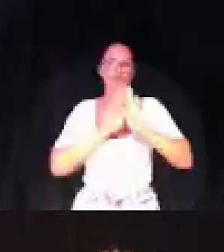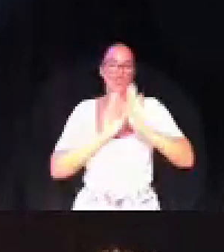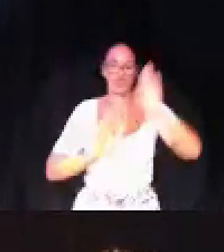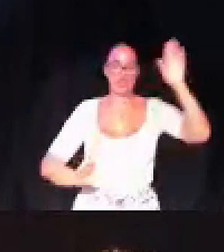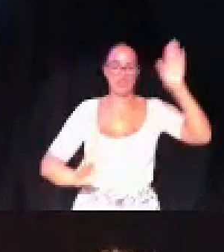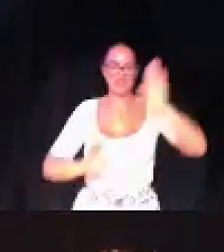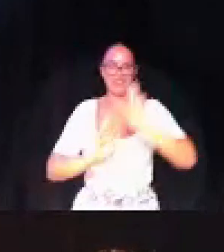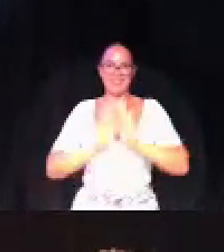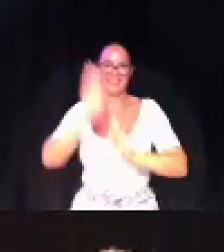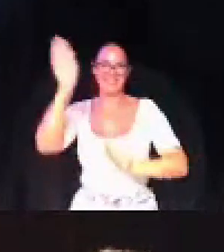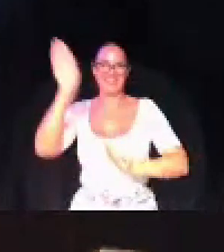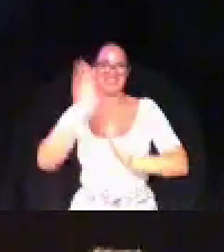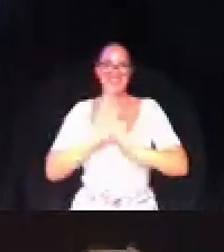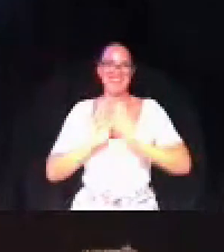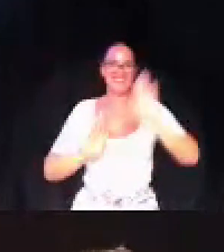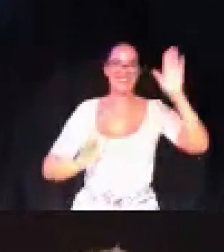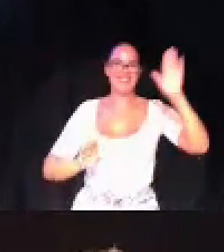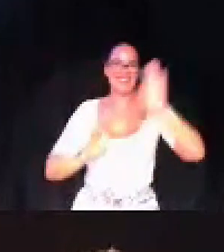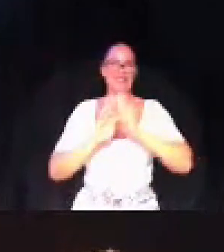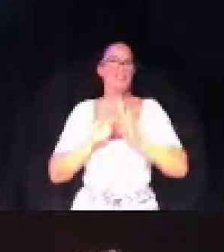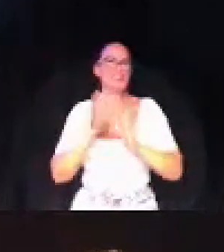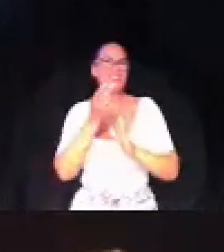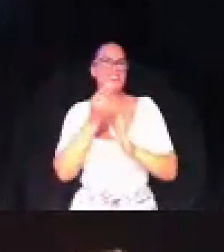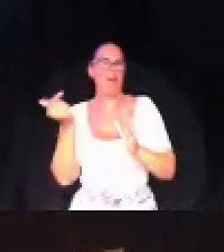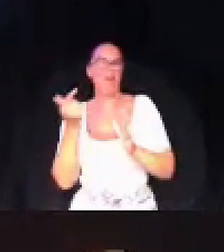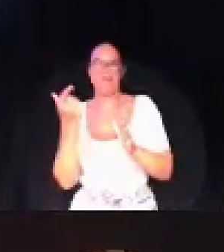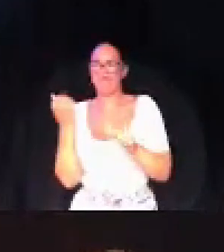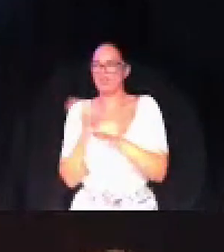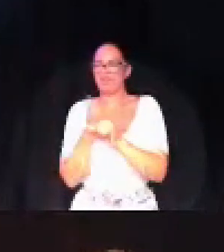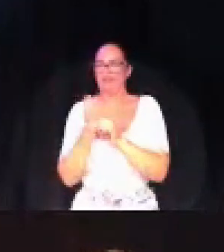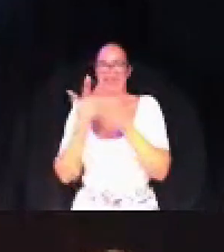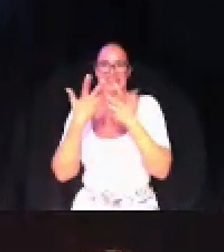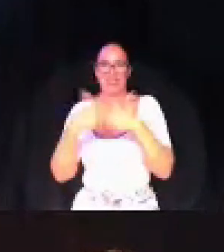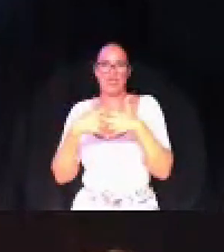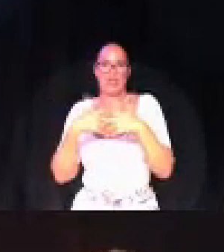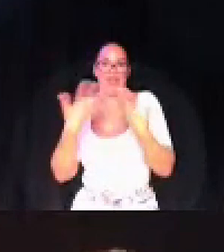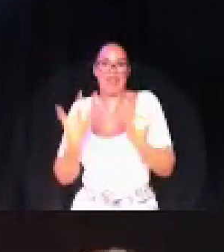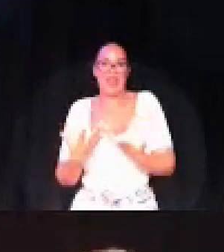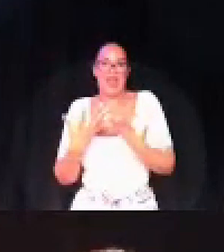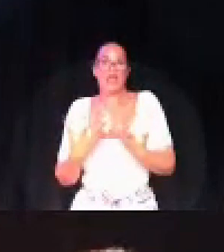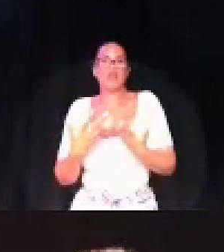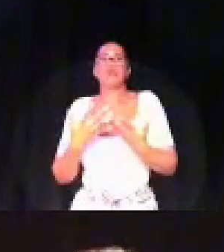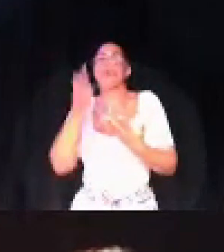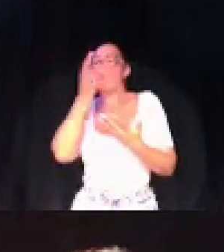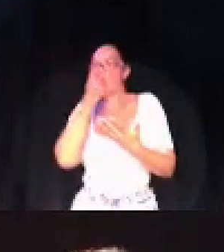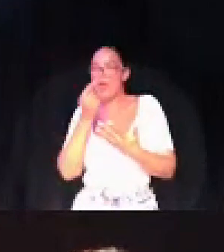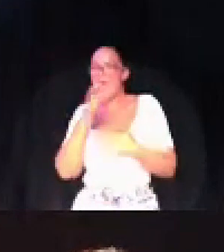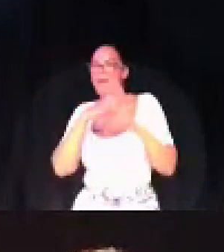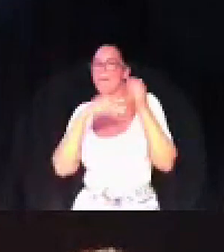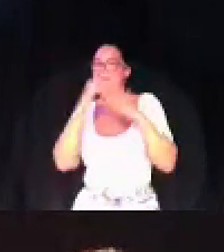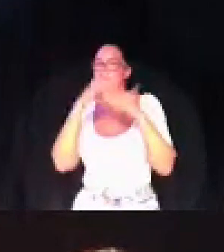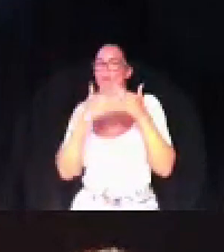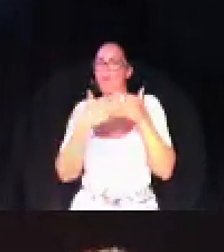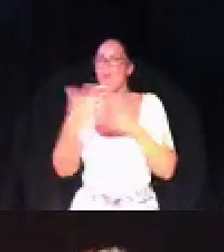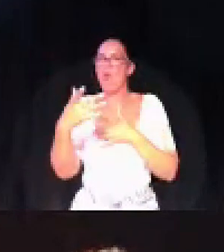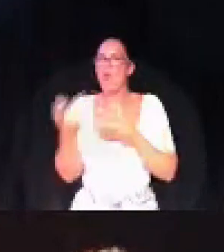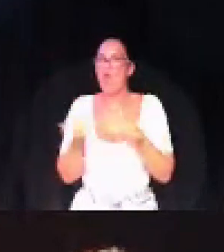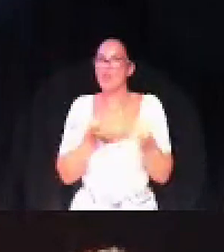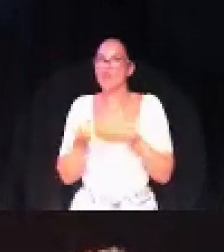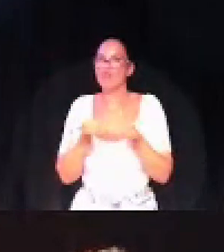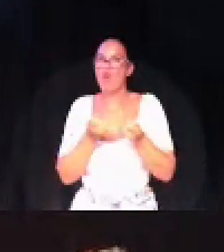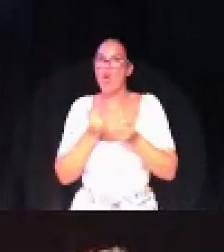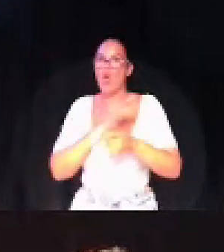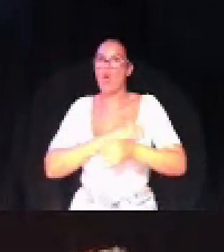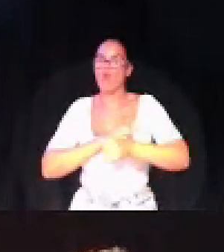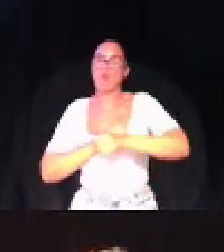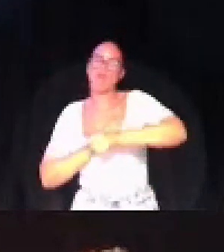lot of people are doing with them now. So you could get much more nuanced control out of those. I think